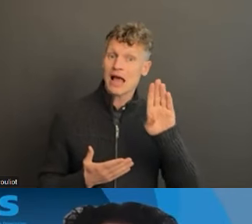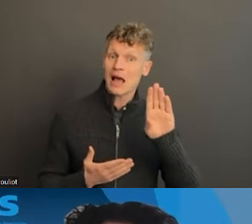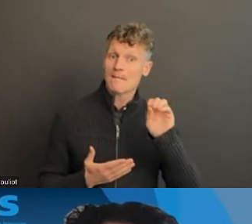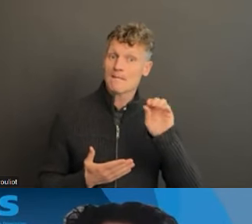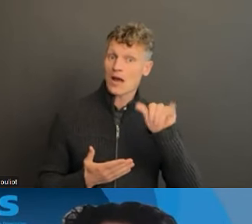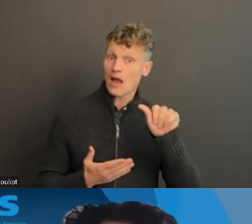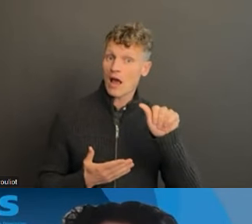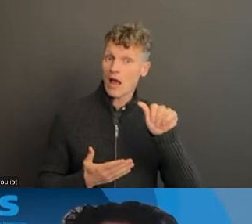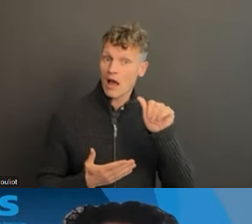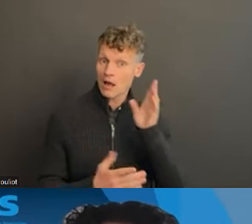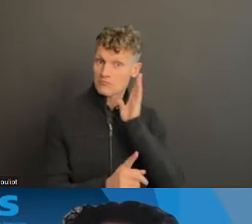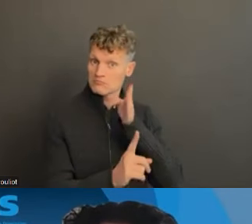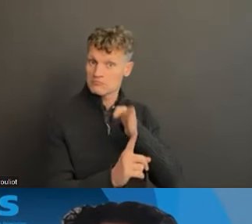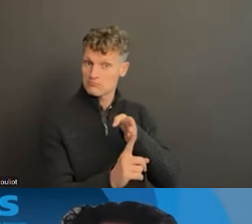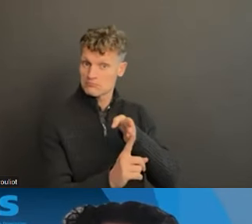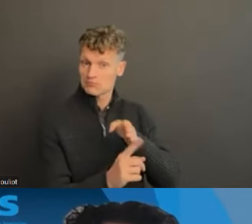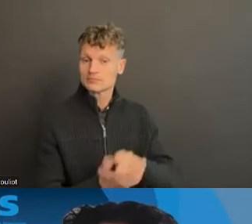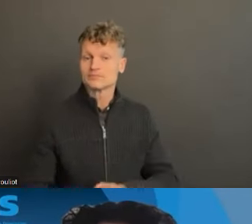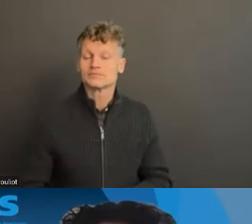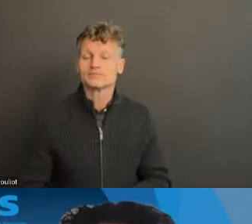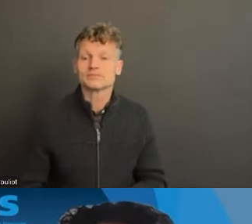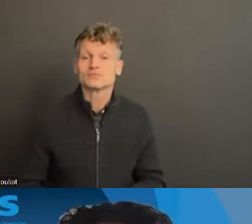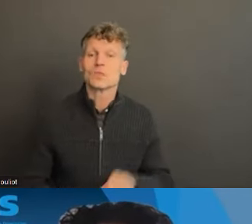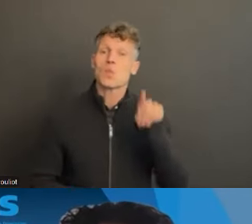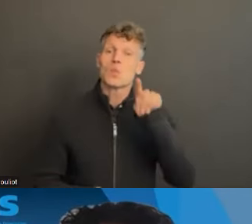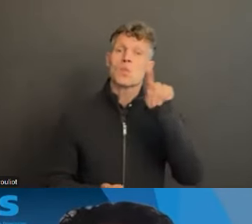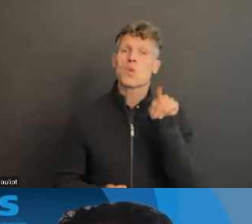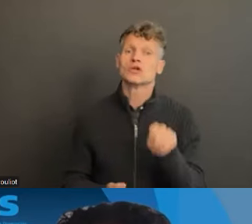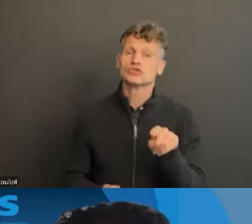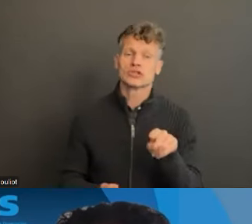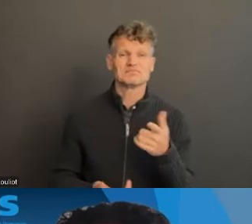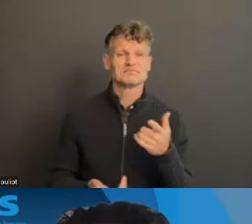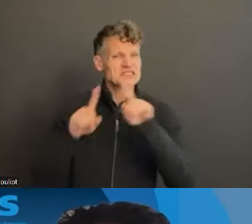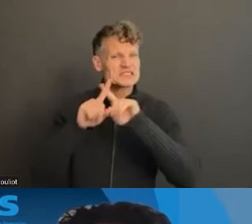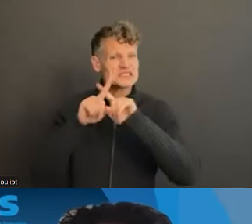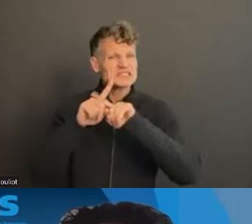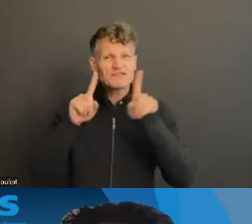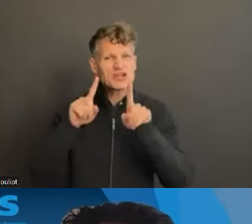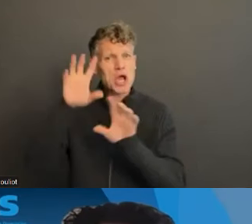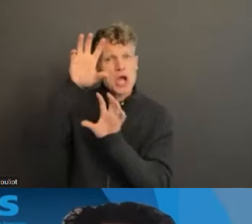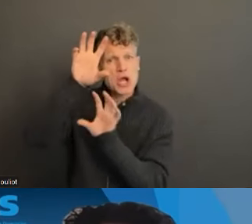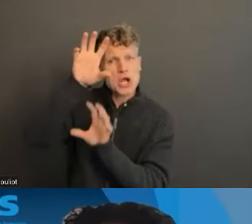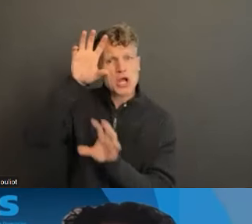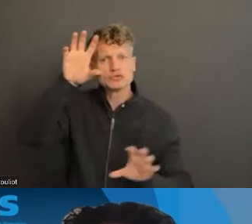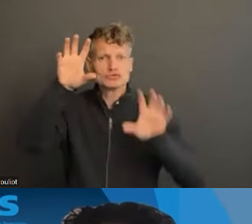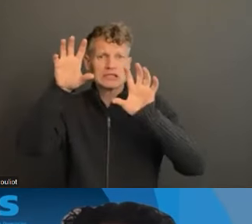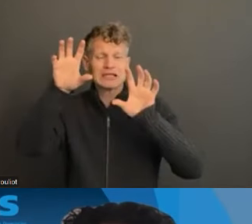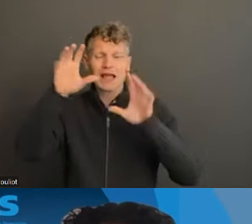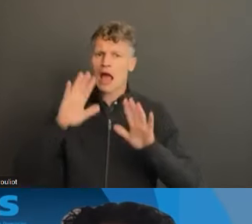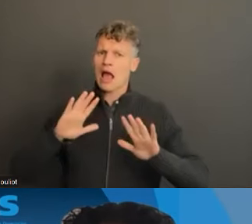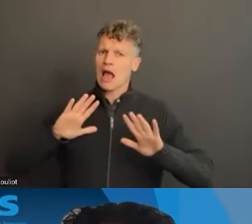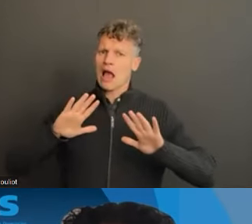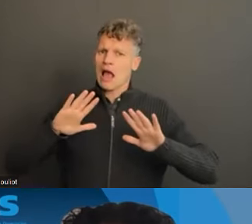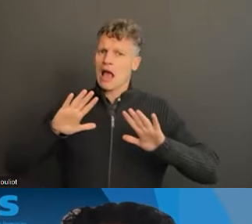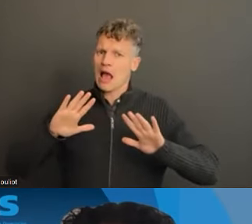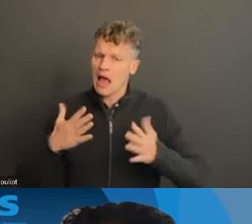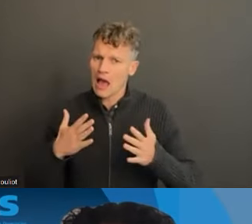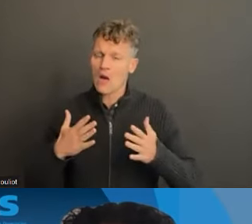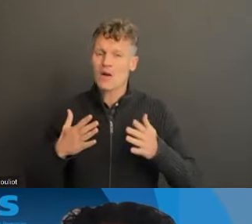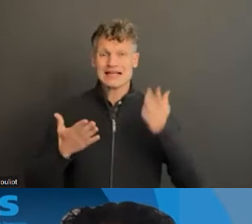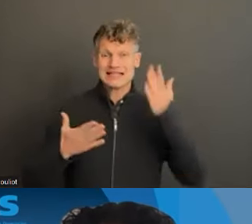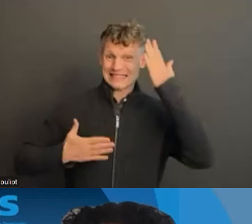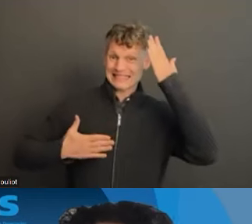are countries working towards addressing social determinants of health to eliminate several communicable diseases under the